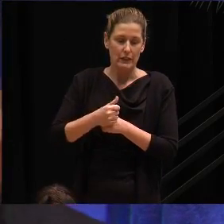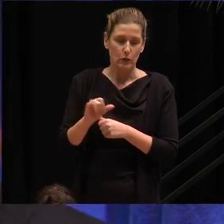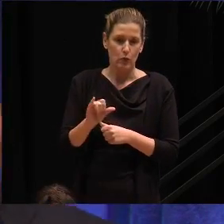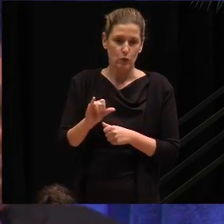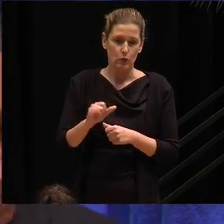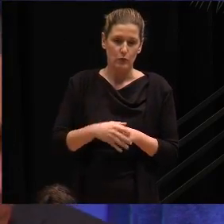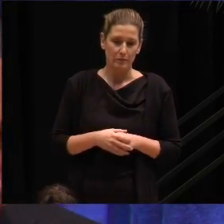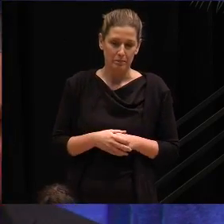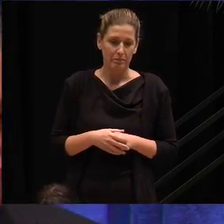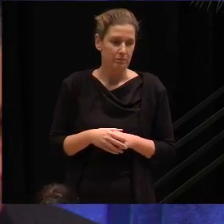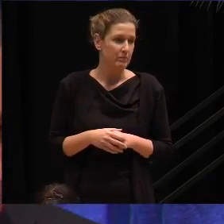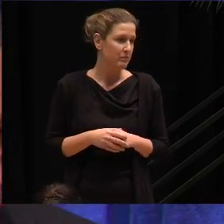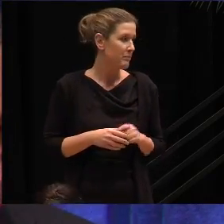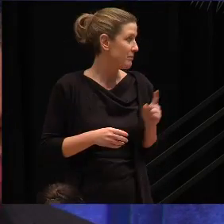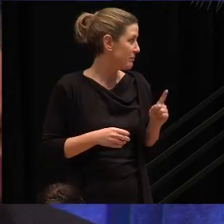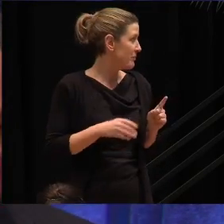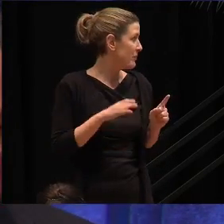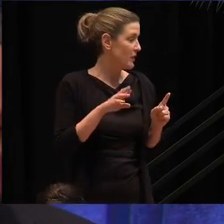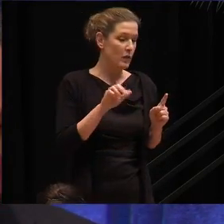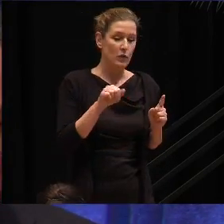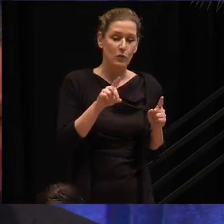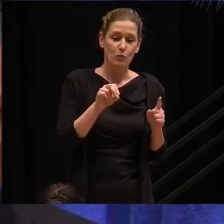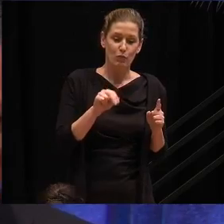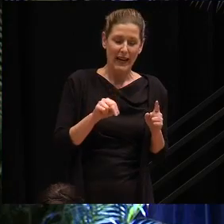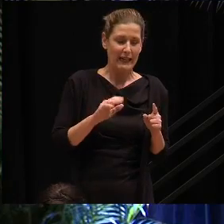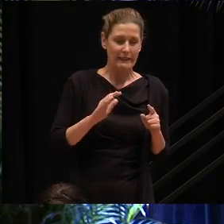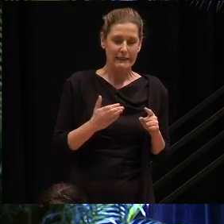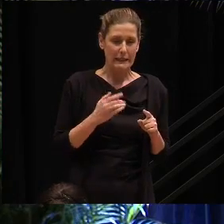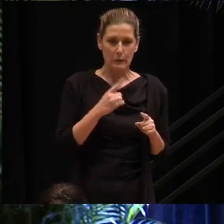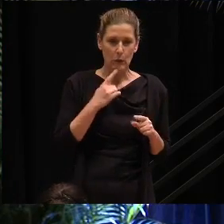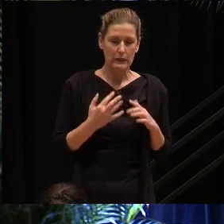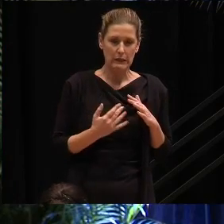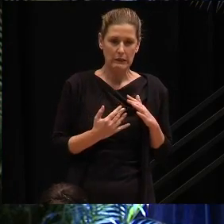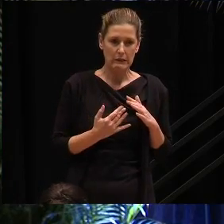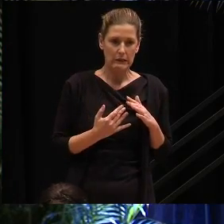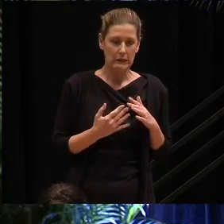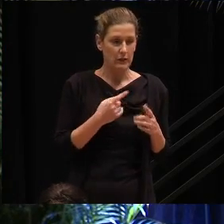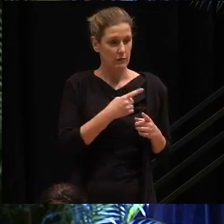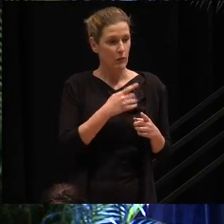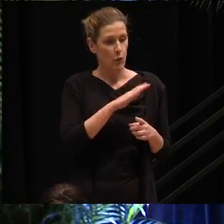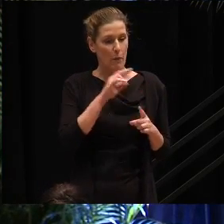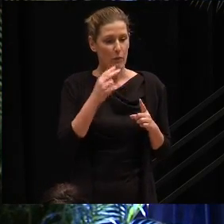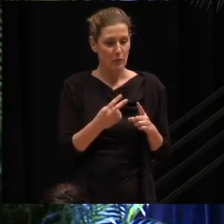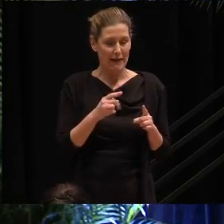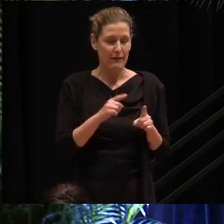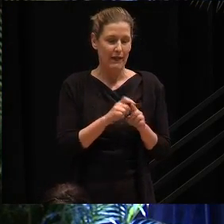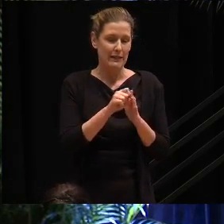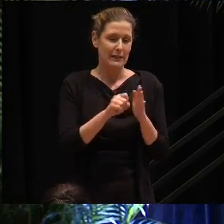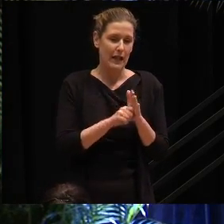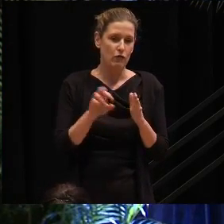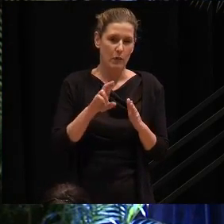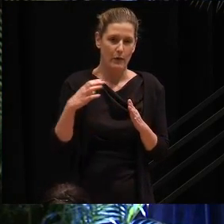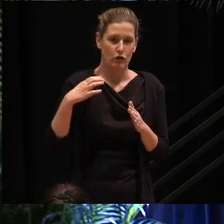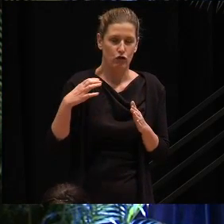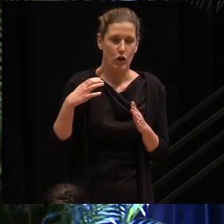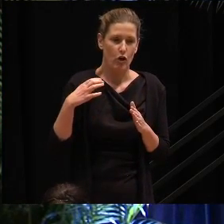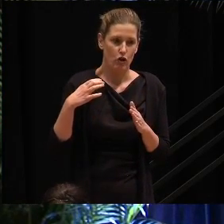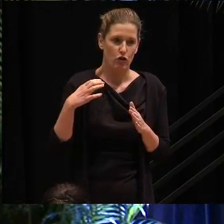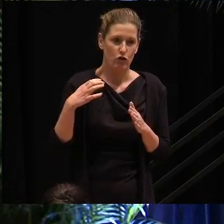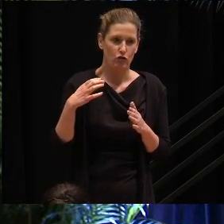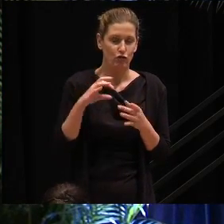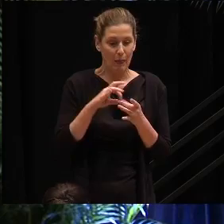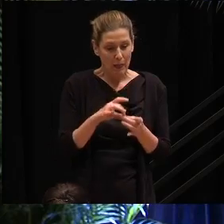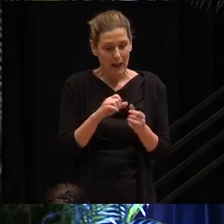it looks like you're simmering there. Let's get a response from your perspective as state Republican chairman about the kind of